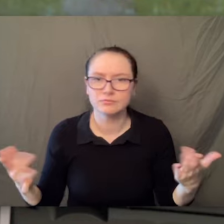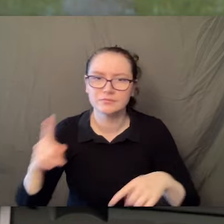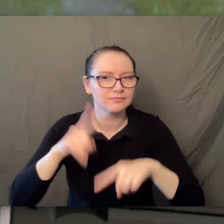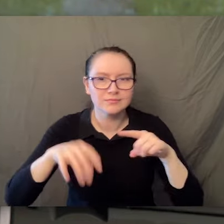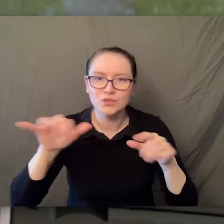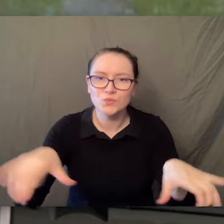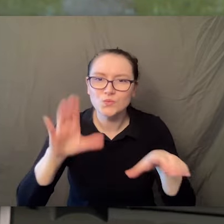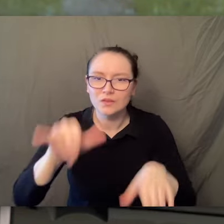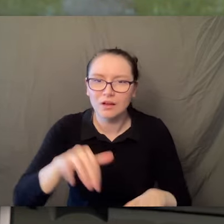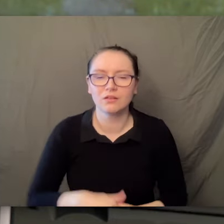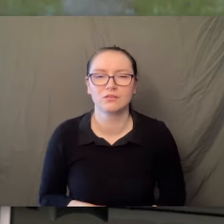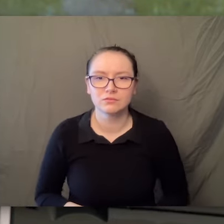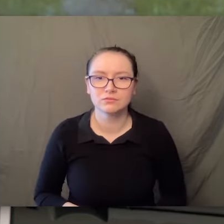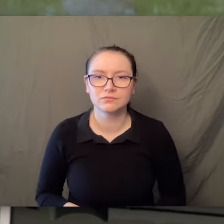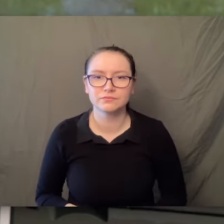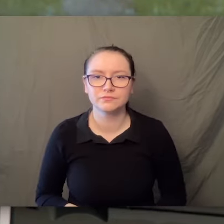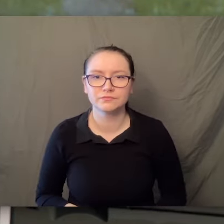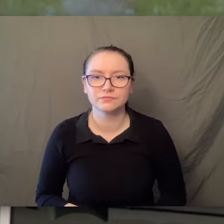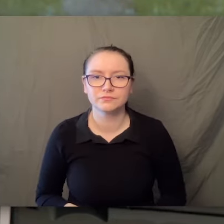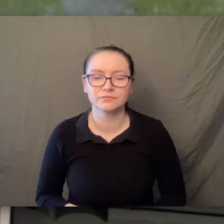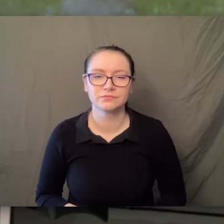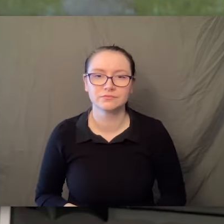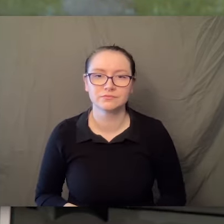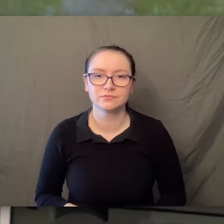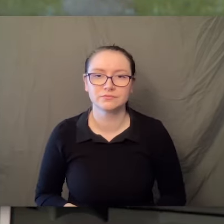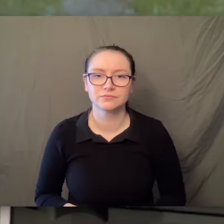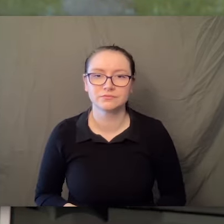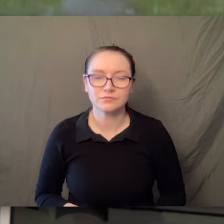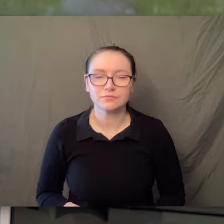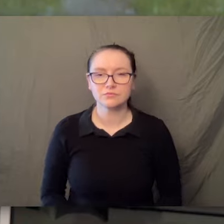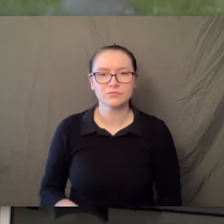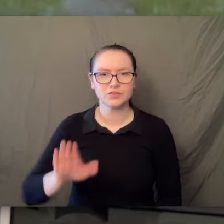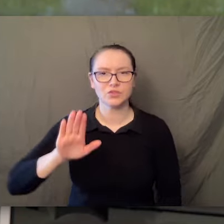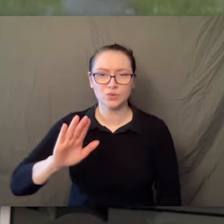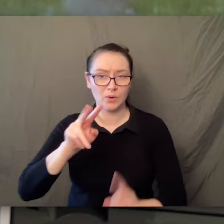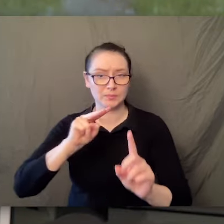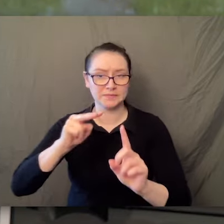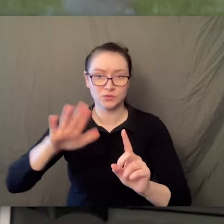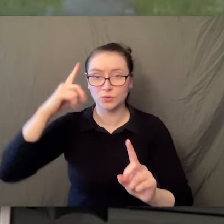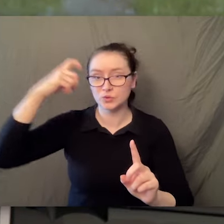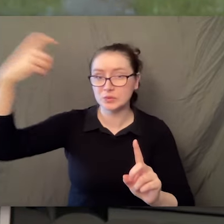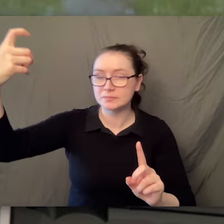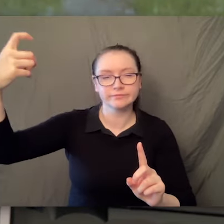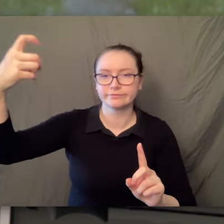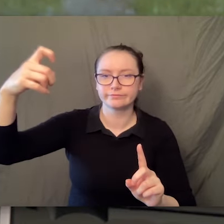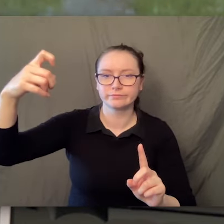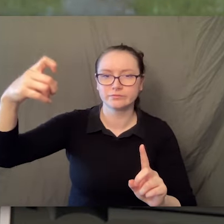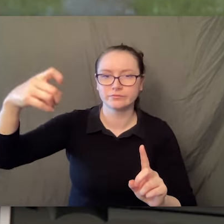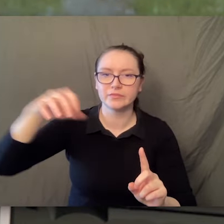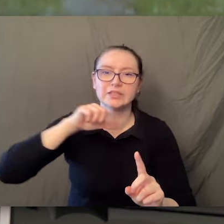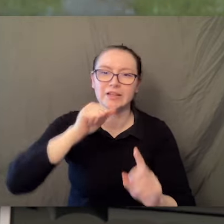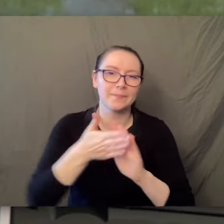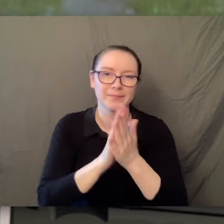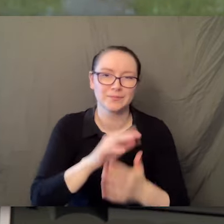while doing it. The world simply wasn't reflecting back what I was putting out there. Because look, your conception of your wildest dreams is not